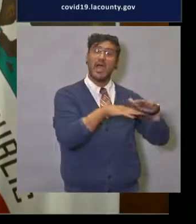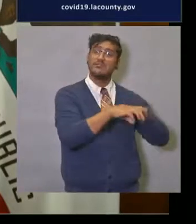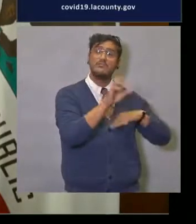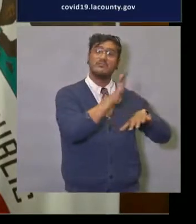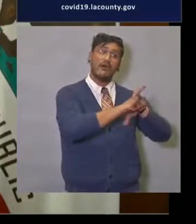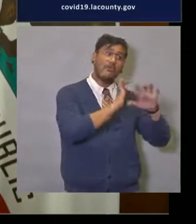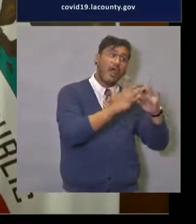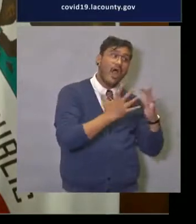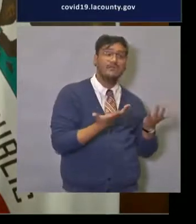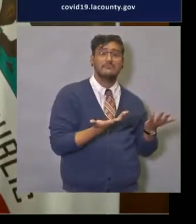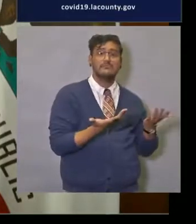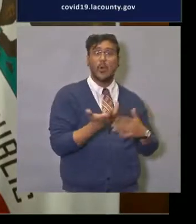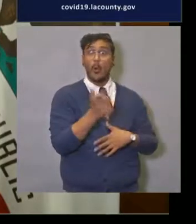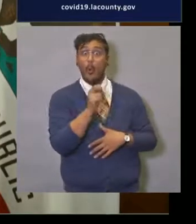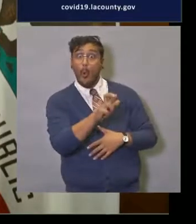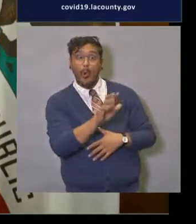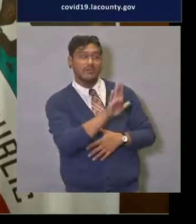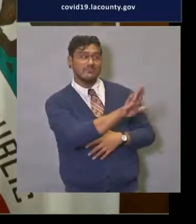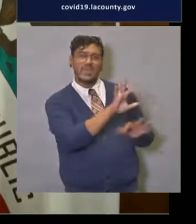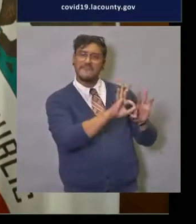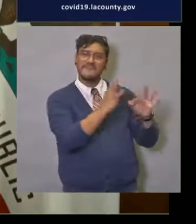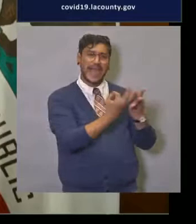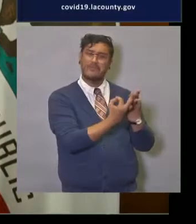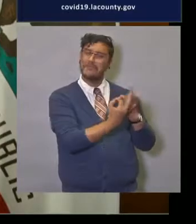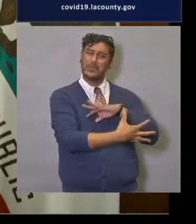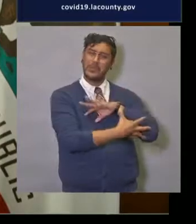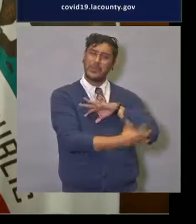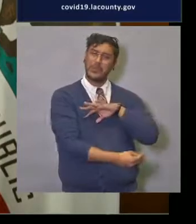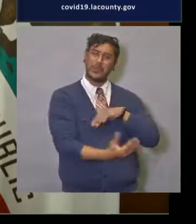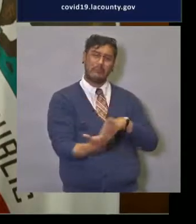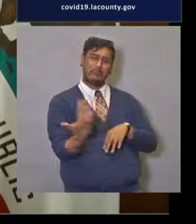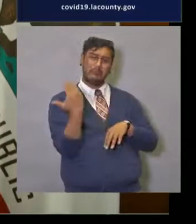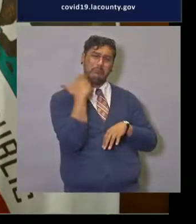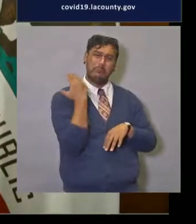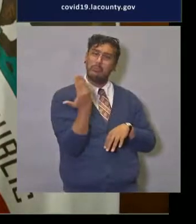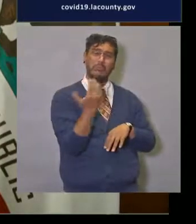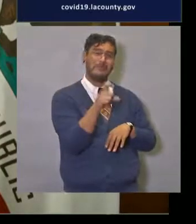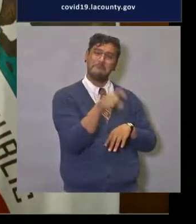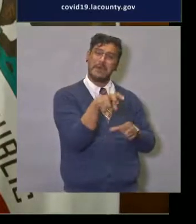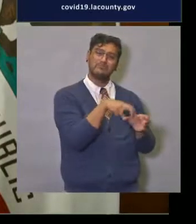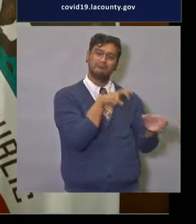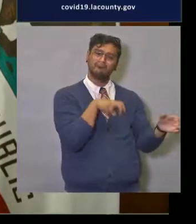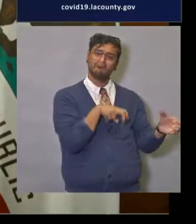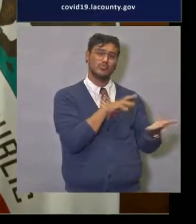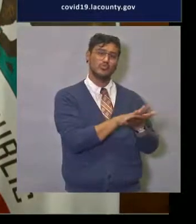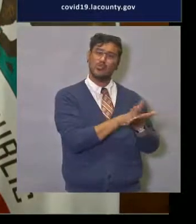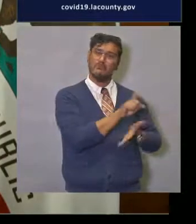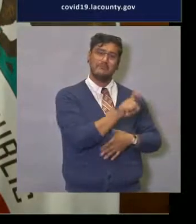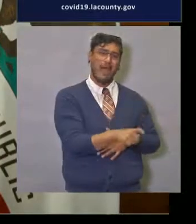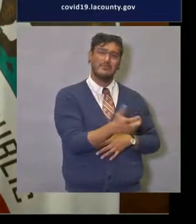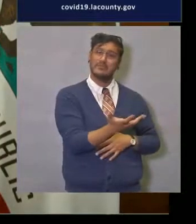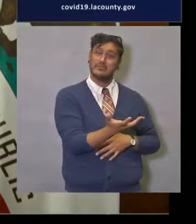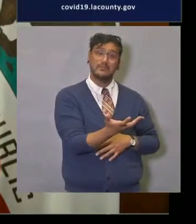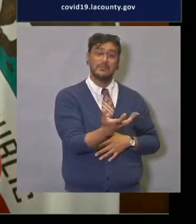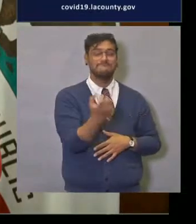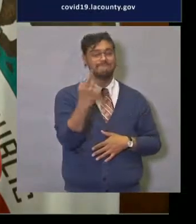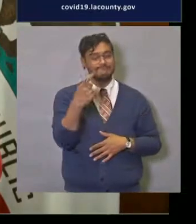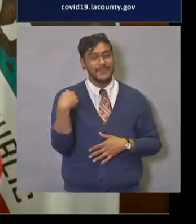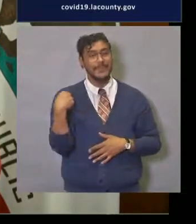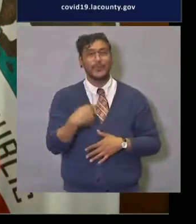hit hard by the pandemic and needed their help and were forced to drop out of school altogether. As we move